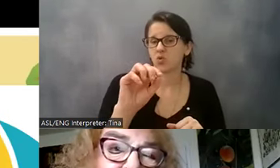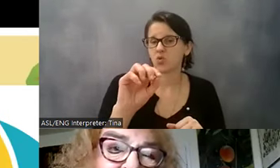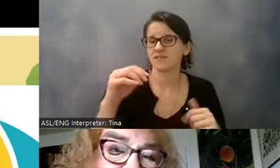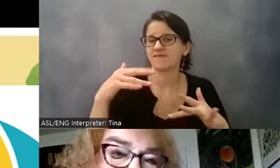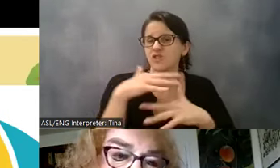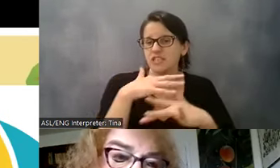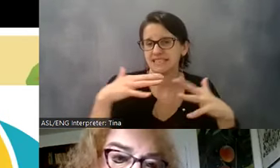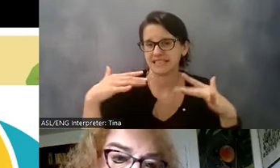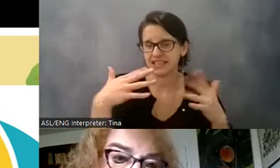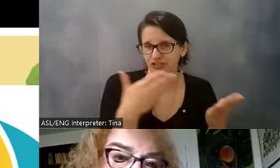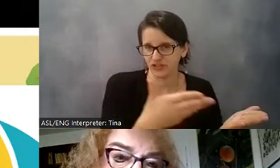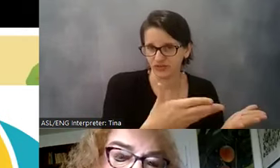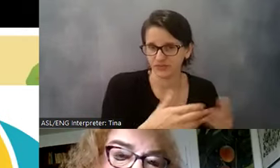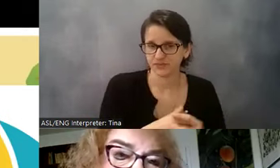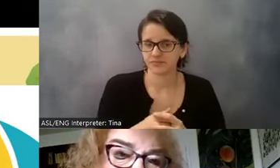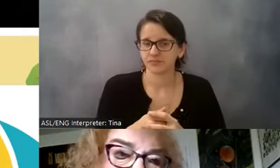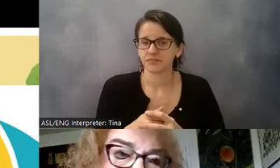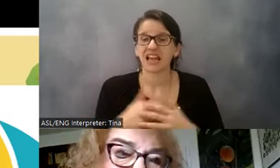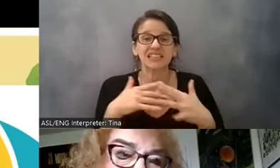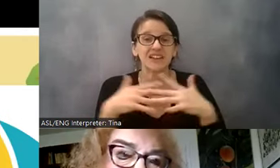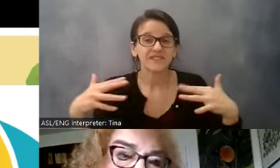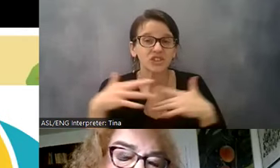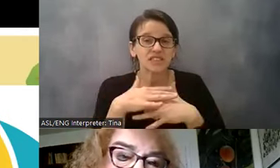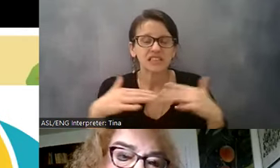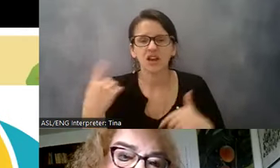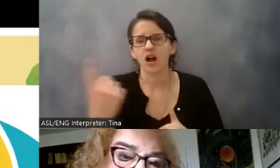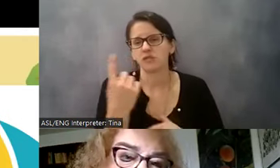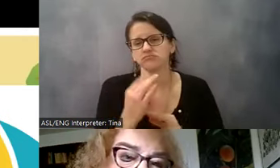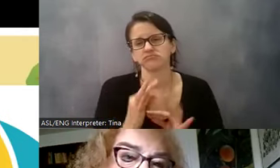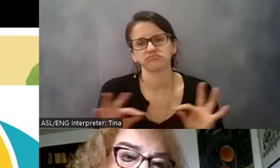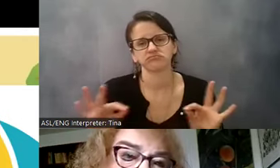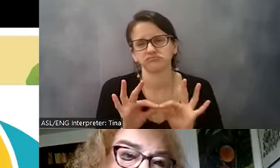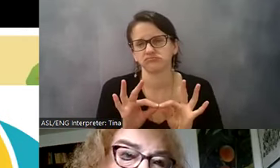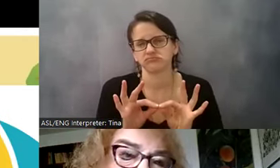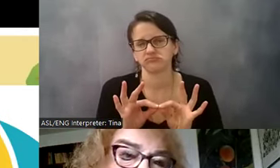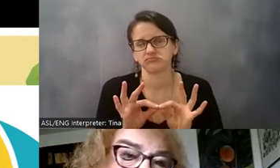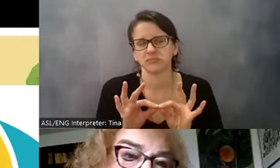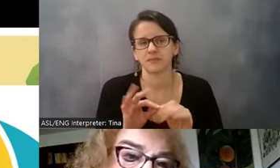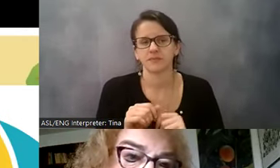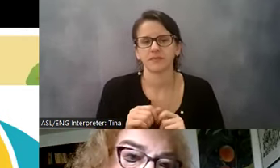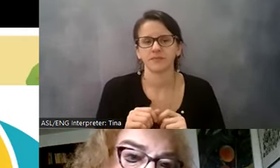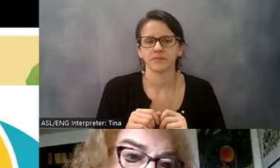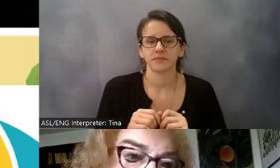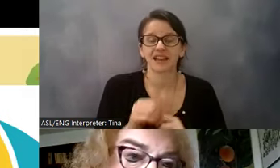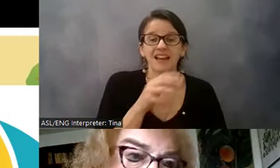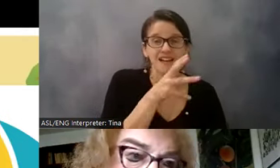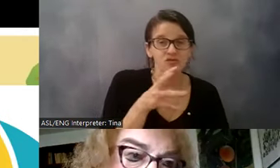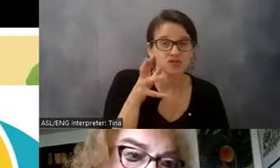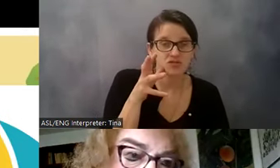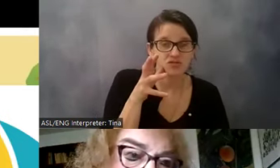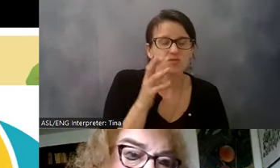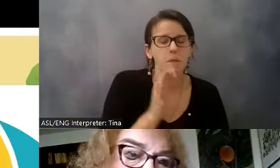to balance in almost any endeavor. And in agriculture, it is of great